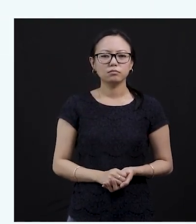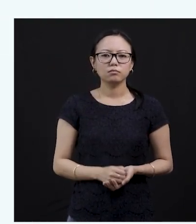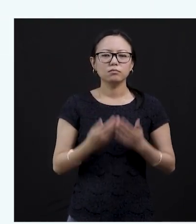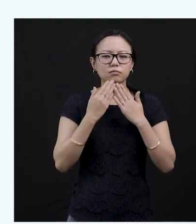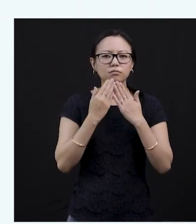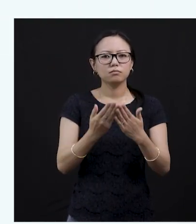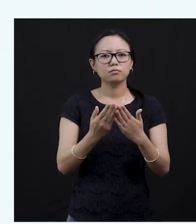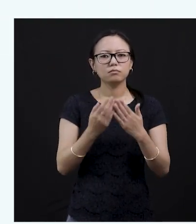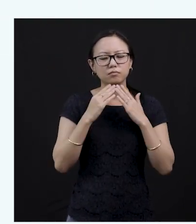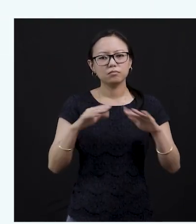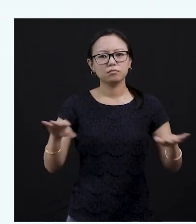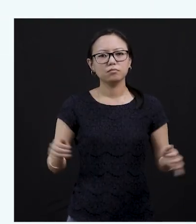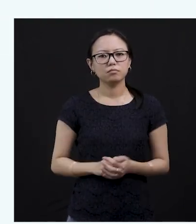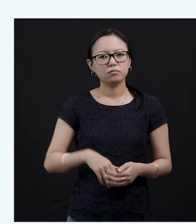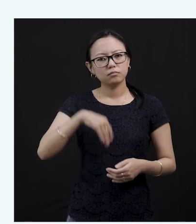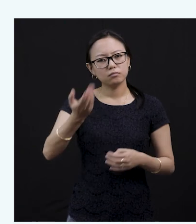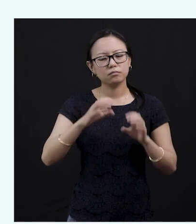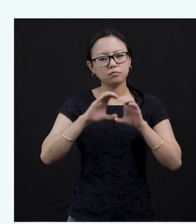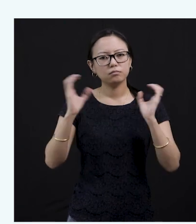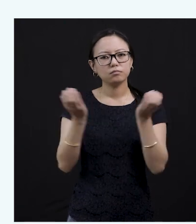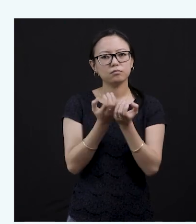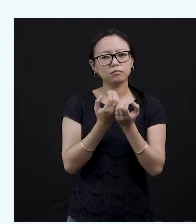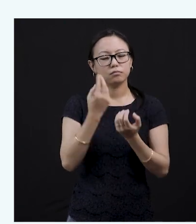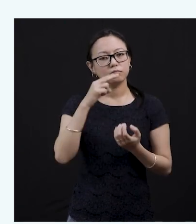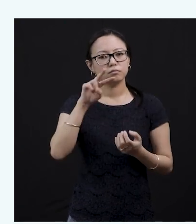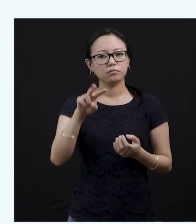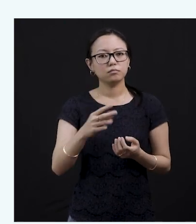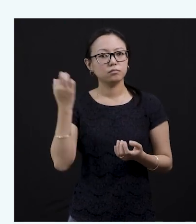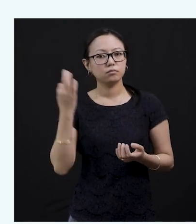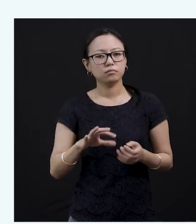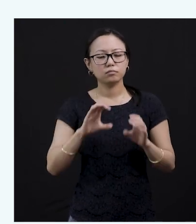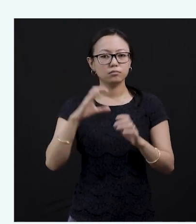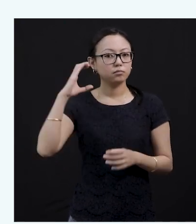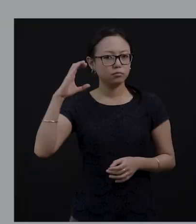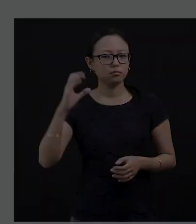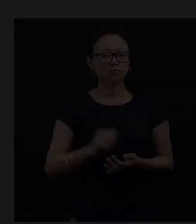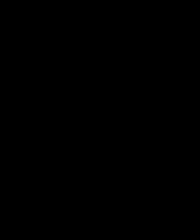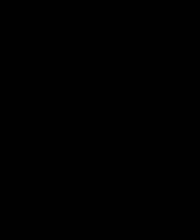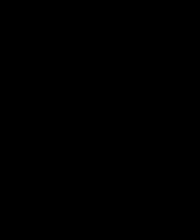much, my dear students. In the next class, I'm going to see you with another chapter.